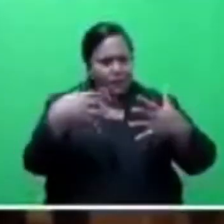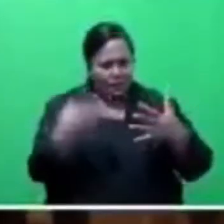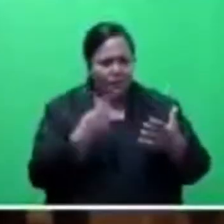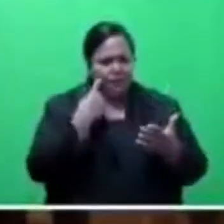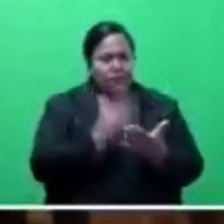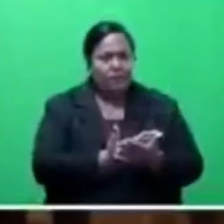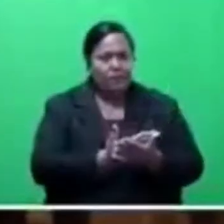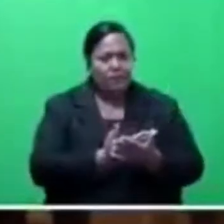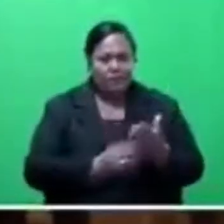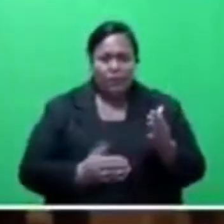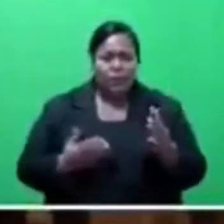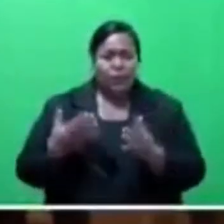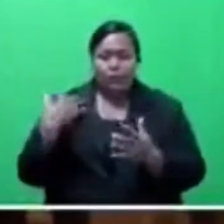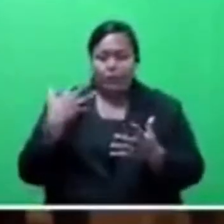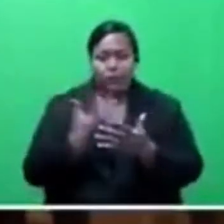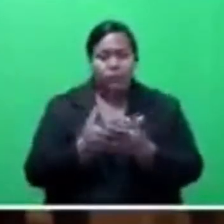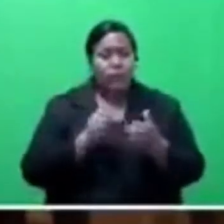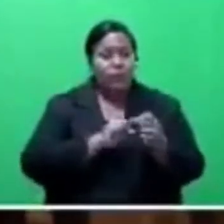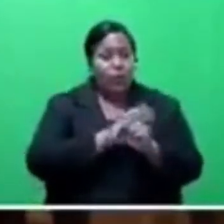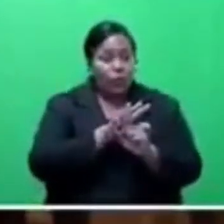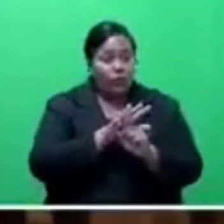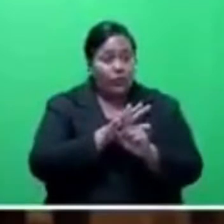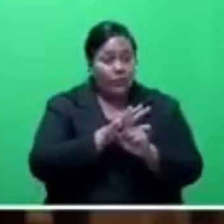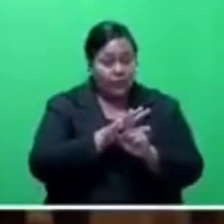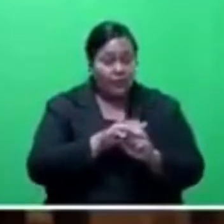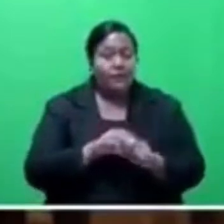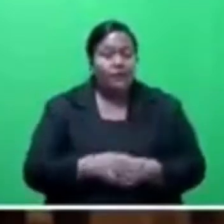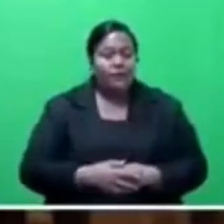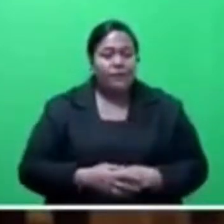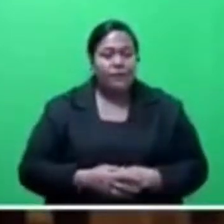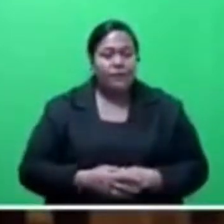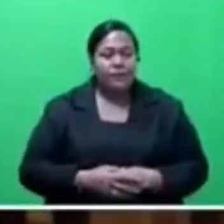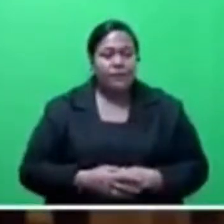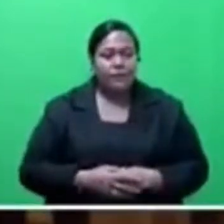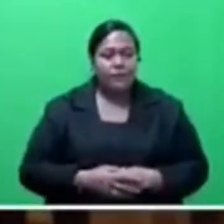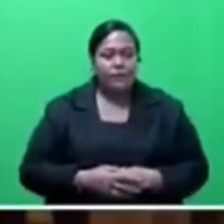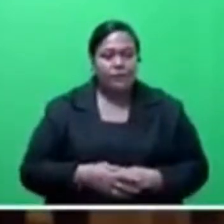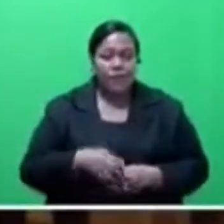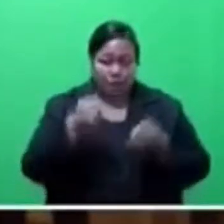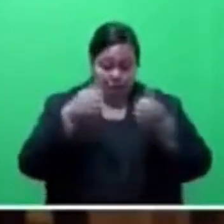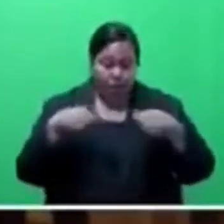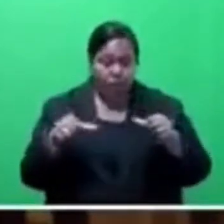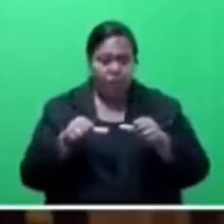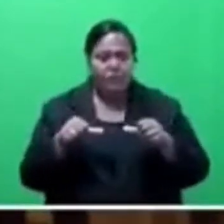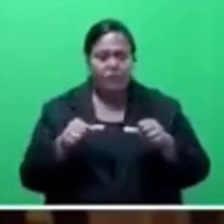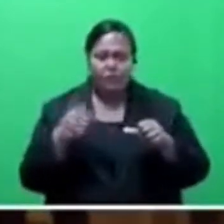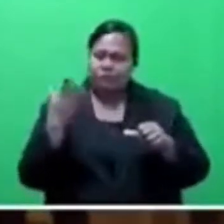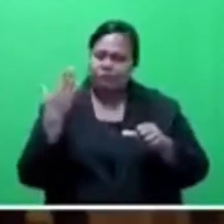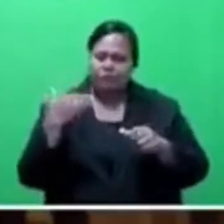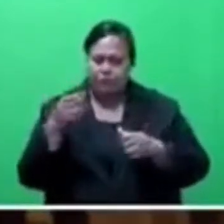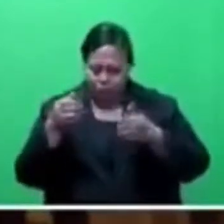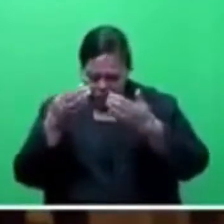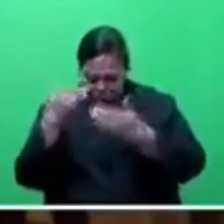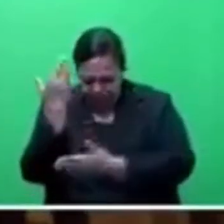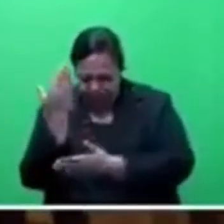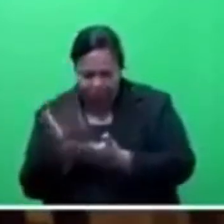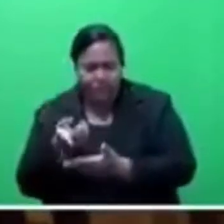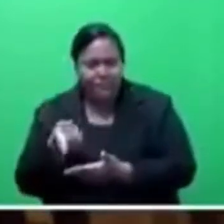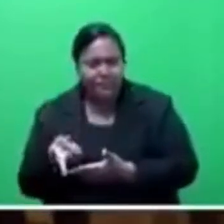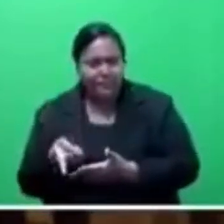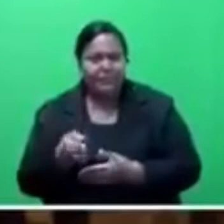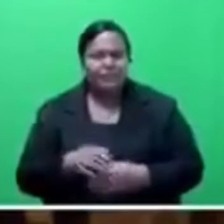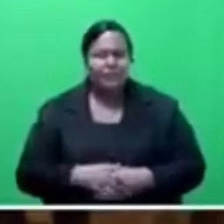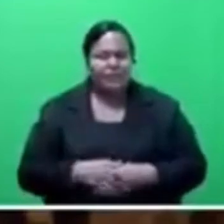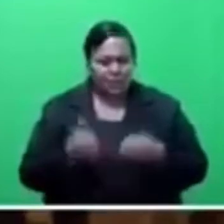throughout the pandemic, Honourable Speaker, agriculture was a reliable and resilient sector that rose to